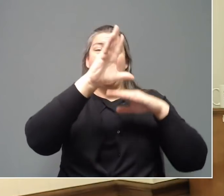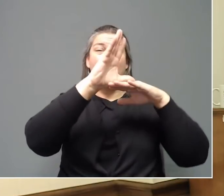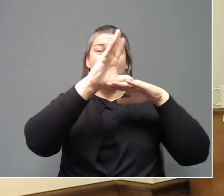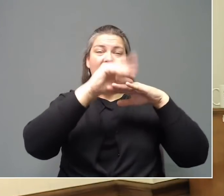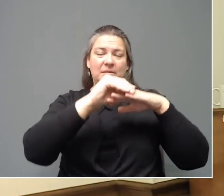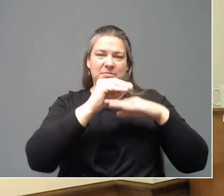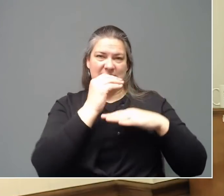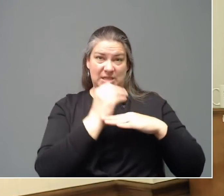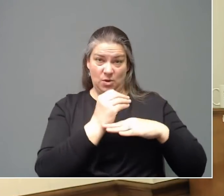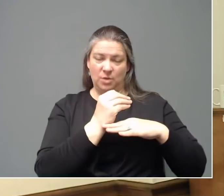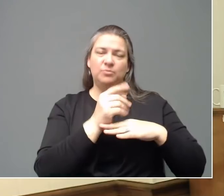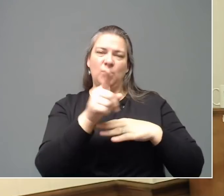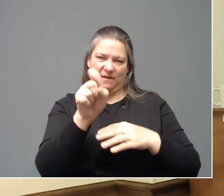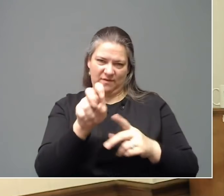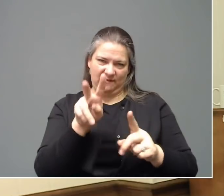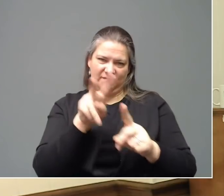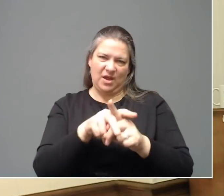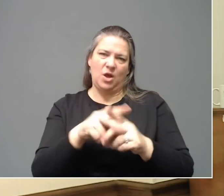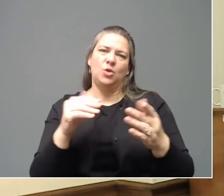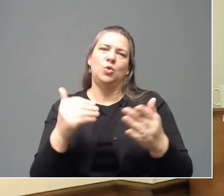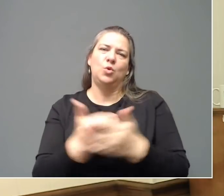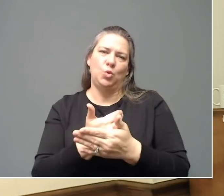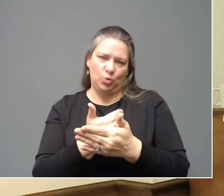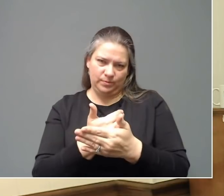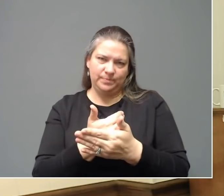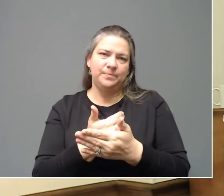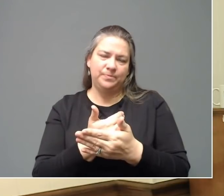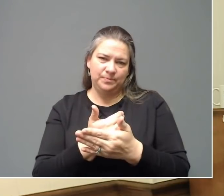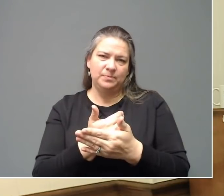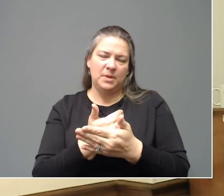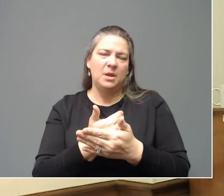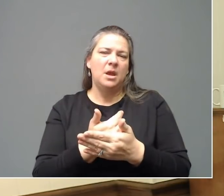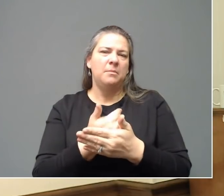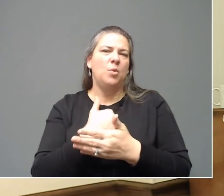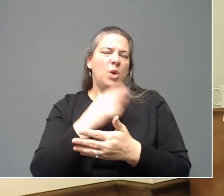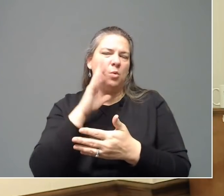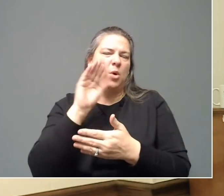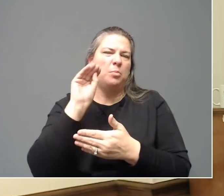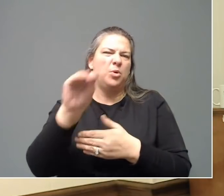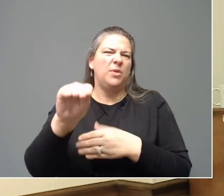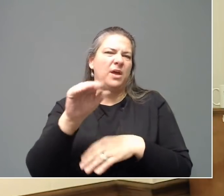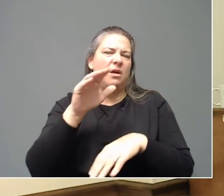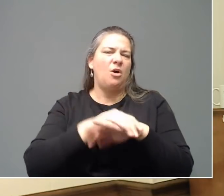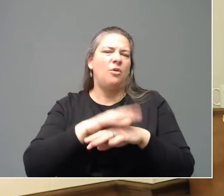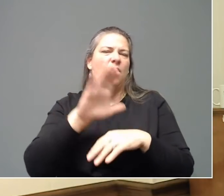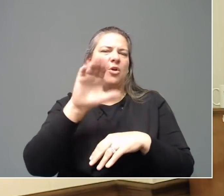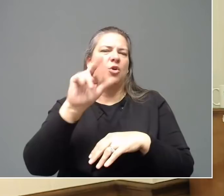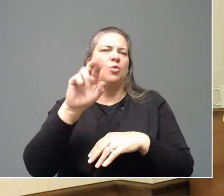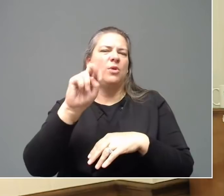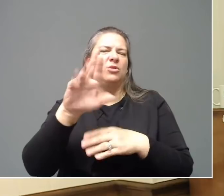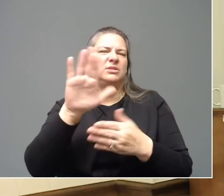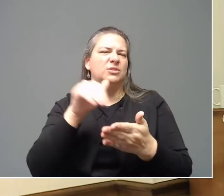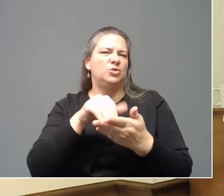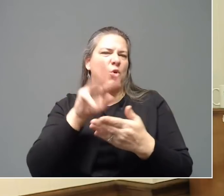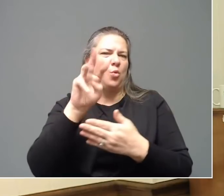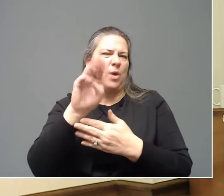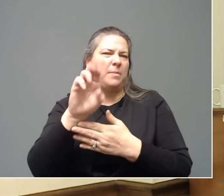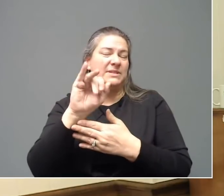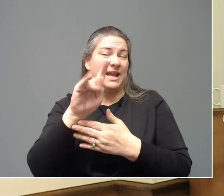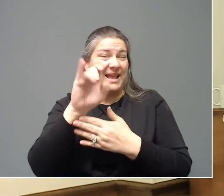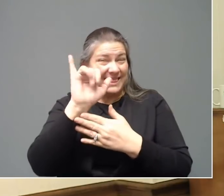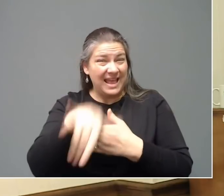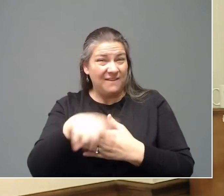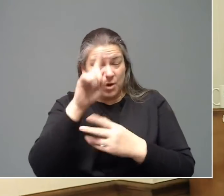and file your new claim. But again, we'll put that information on the Career Center website. And this is for people who were